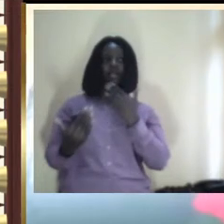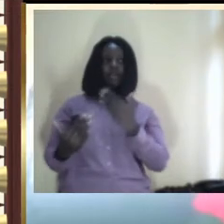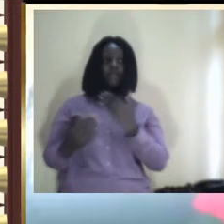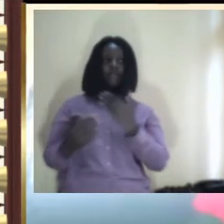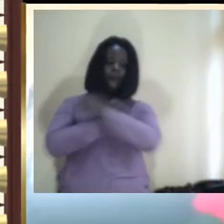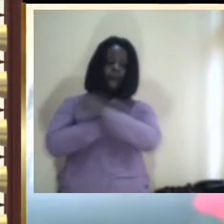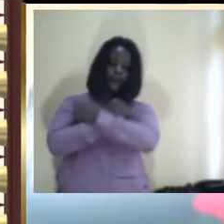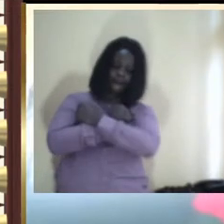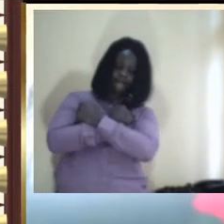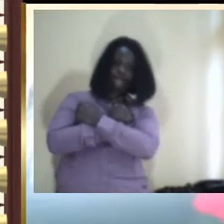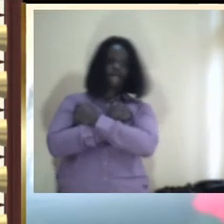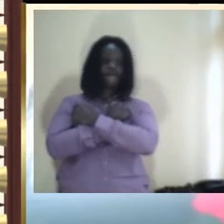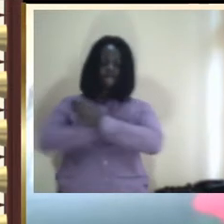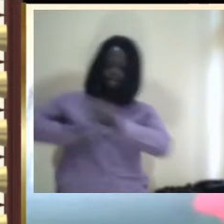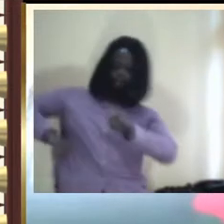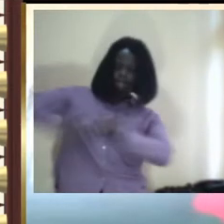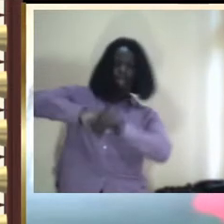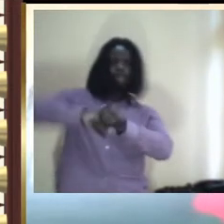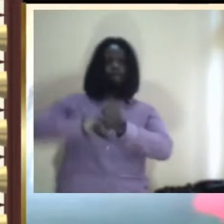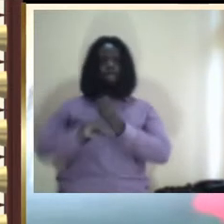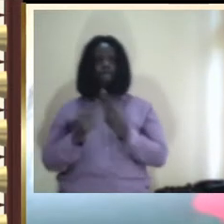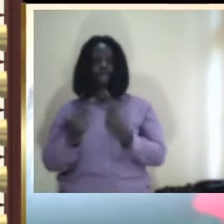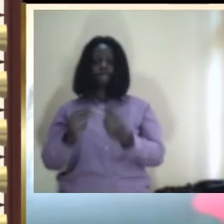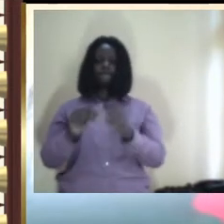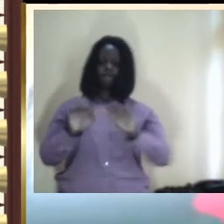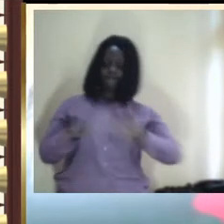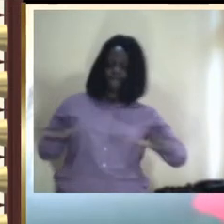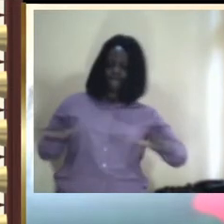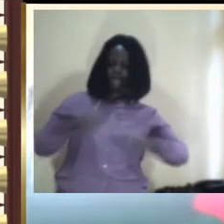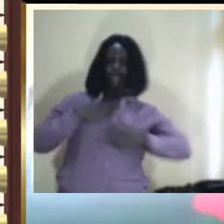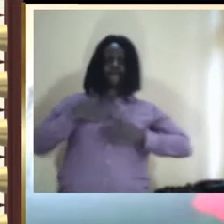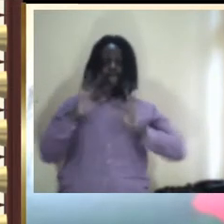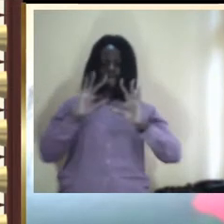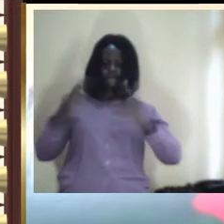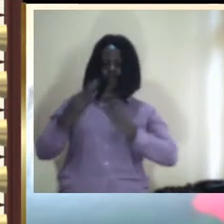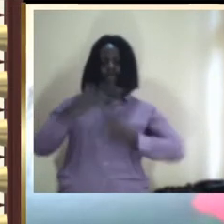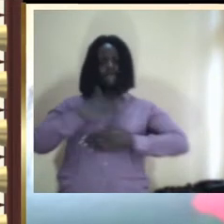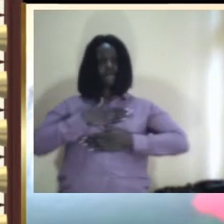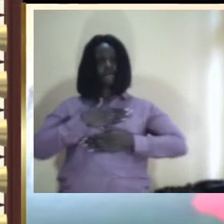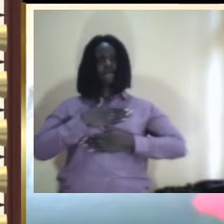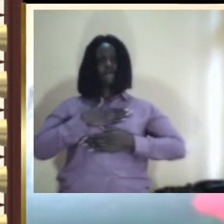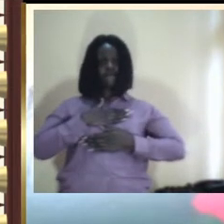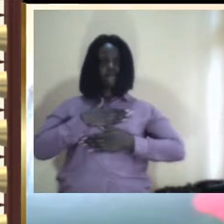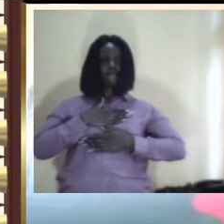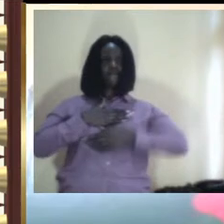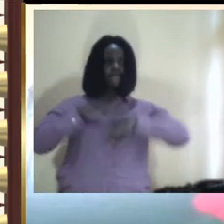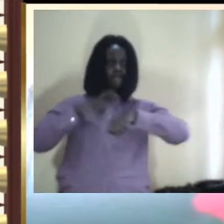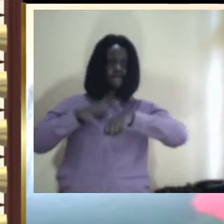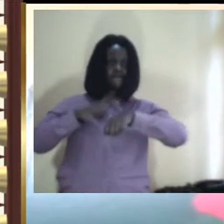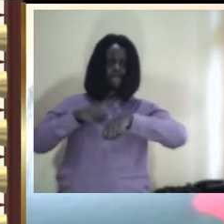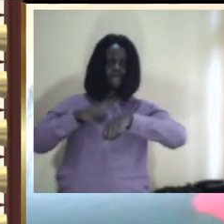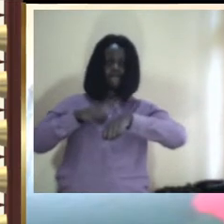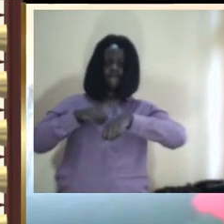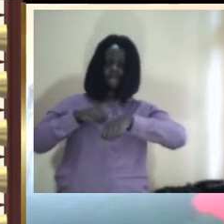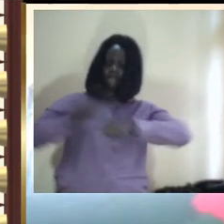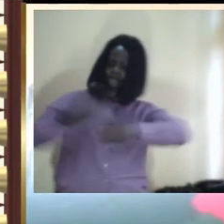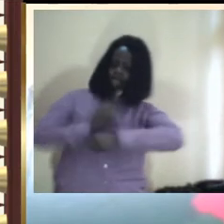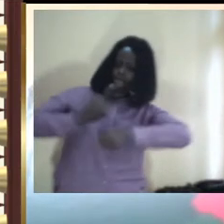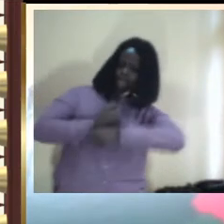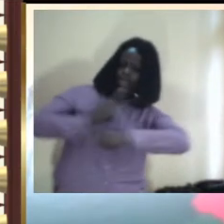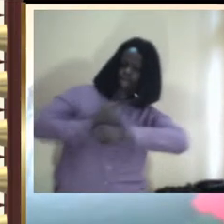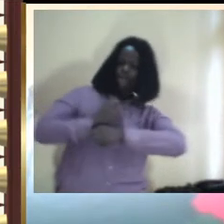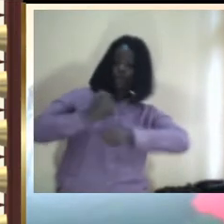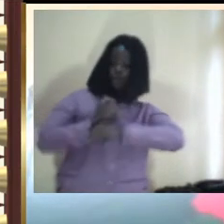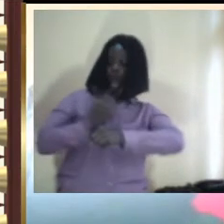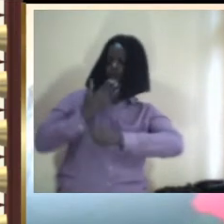is showing and the support he is giving me, my kids and my family, and all the time that I serve outside there, they are always